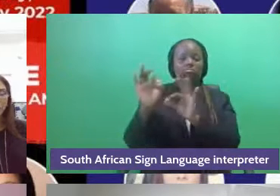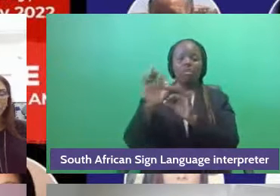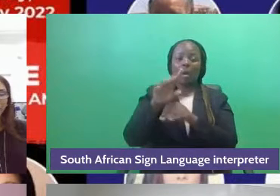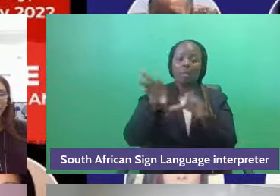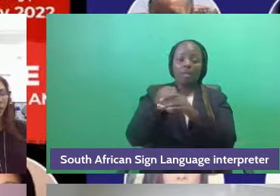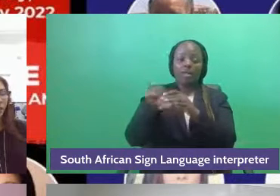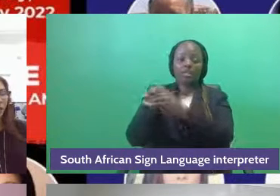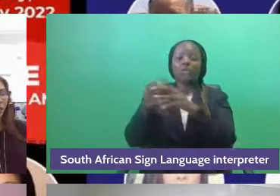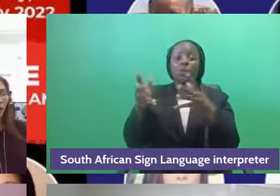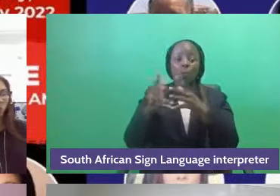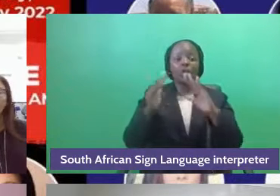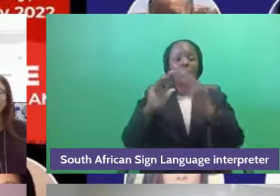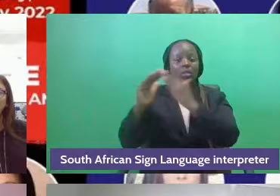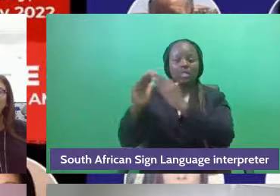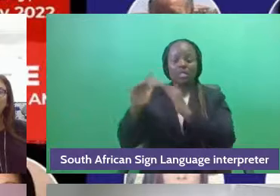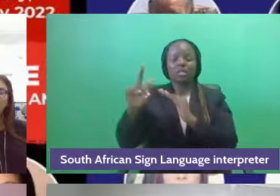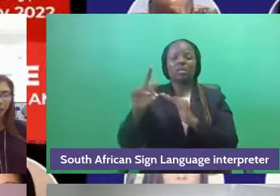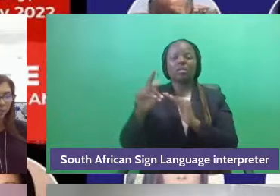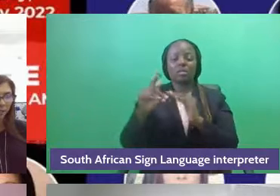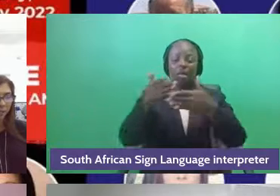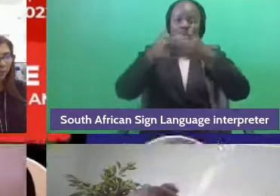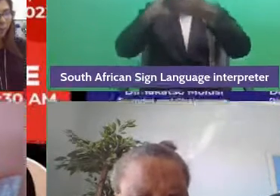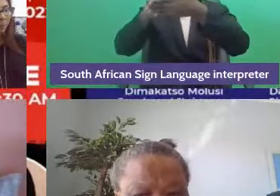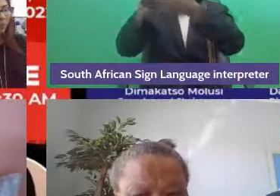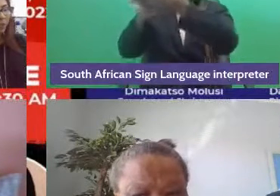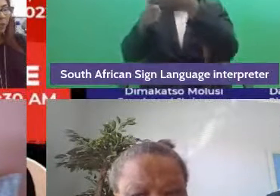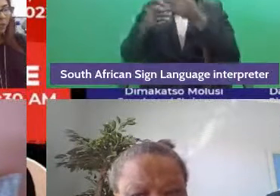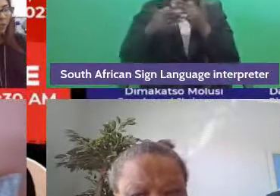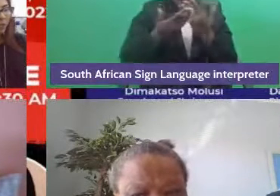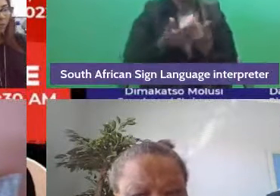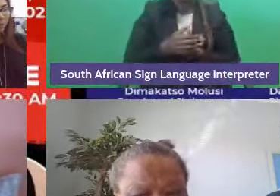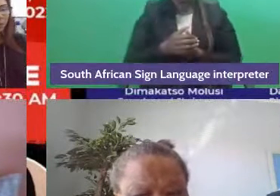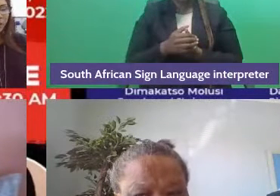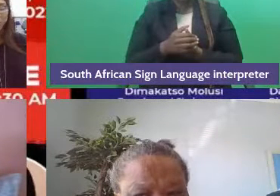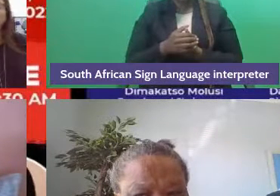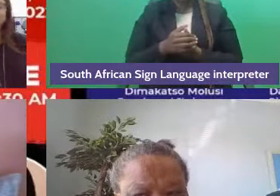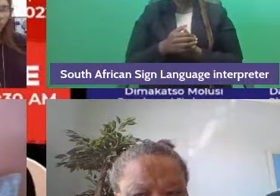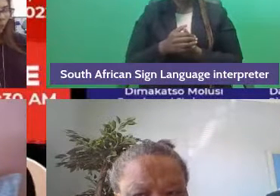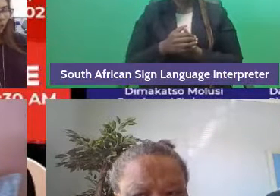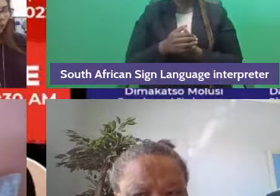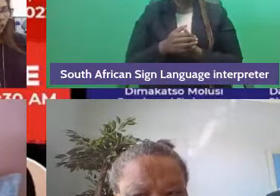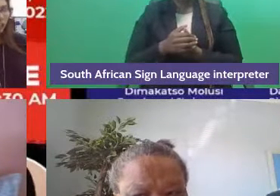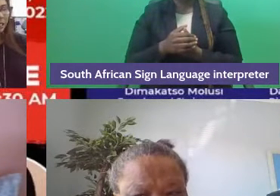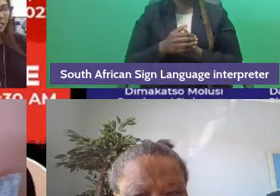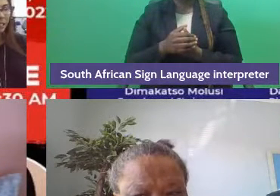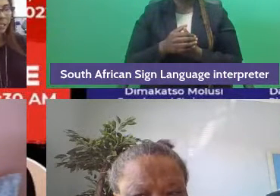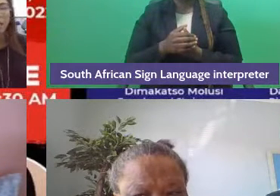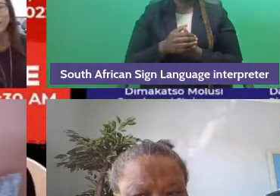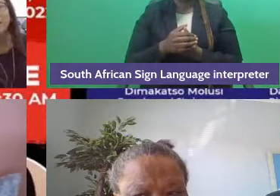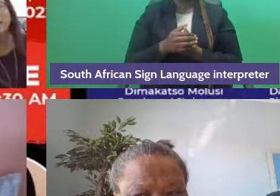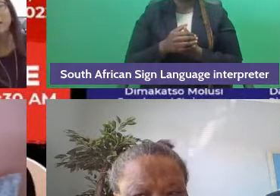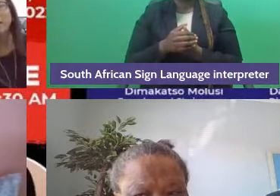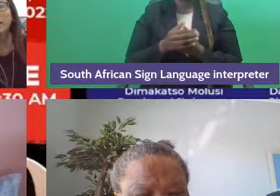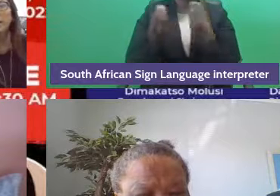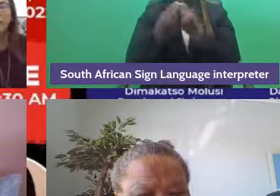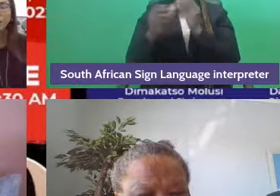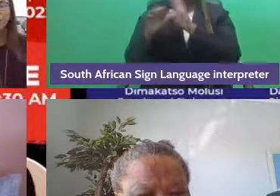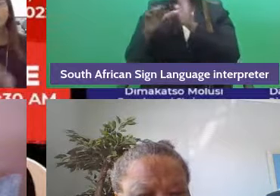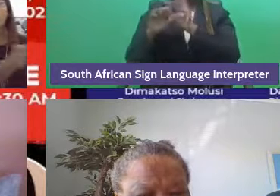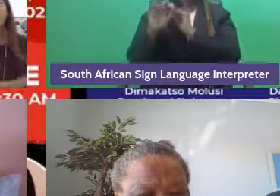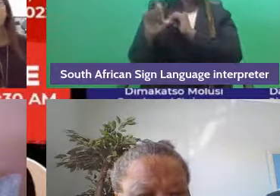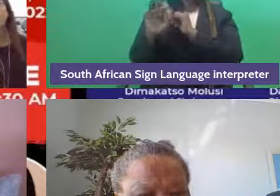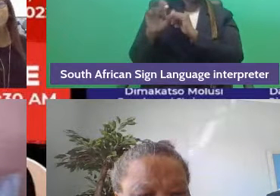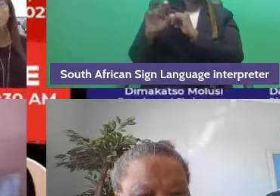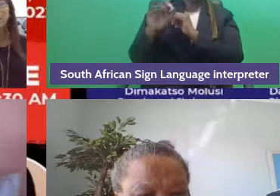participation in society on an equal basis with others. So some of the important points to consider there is that it